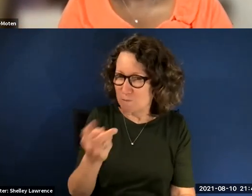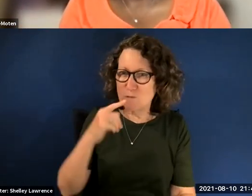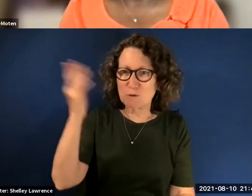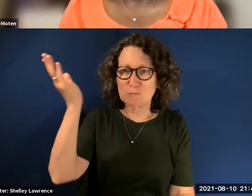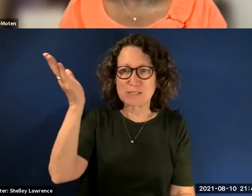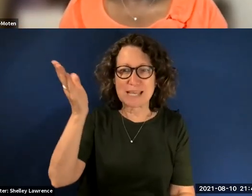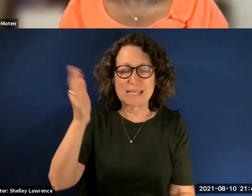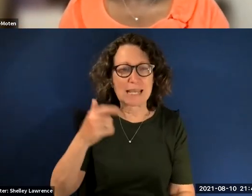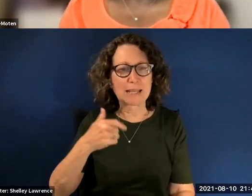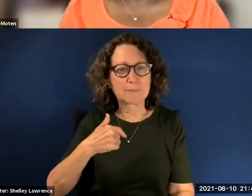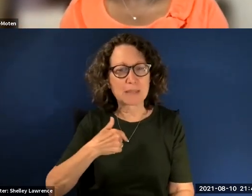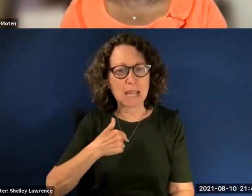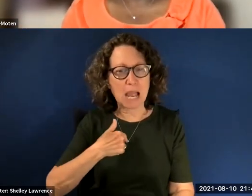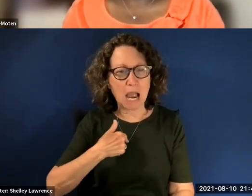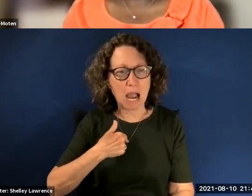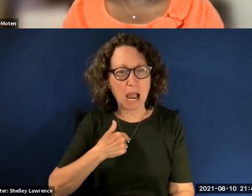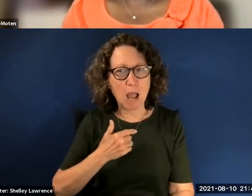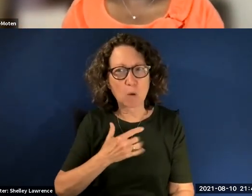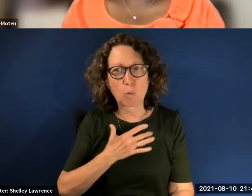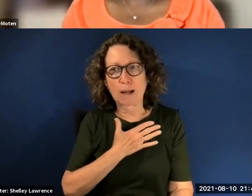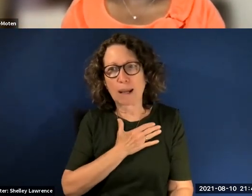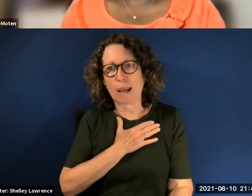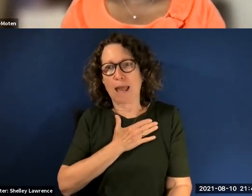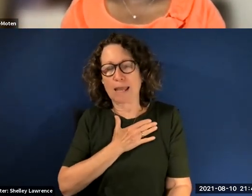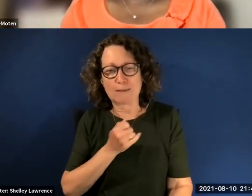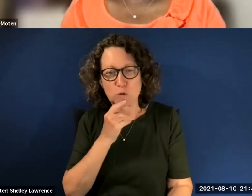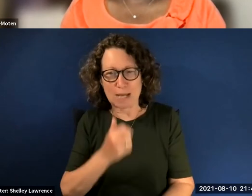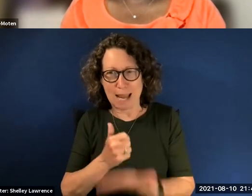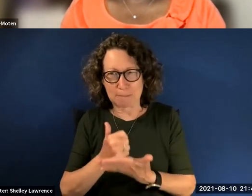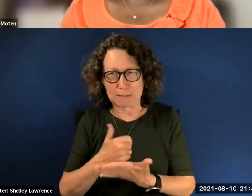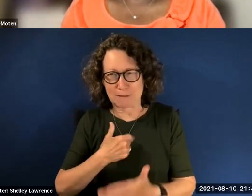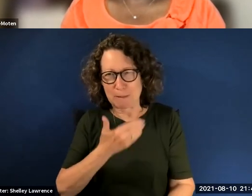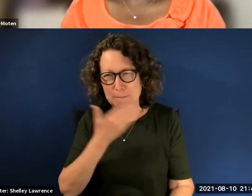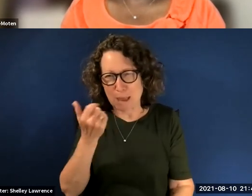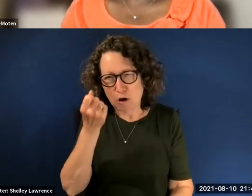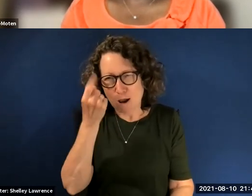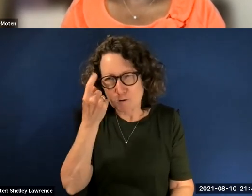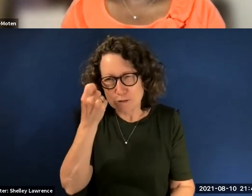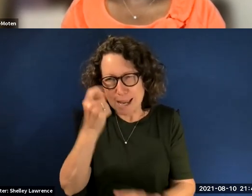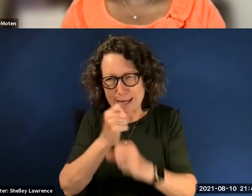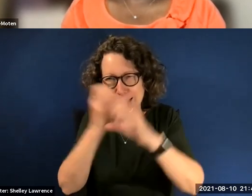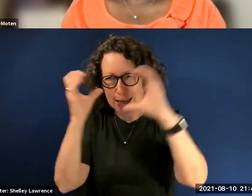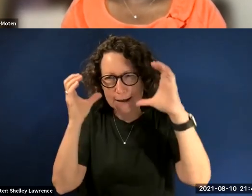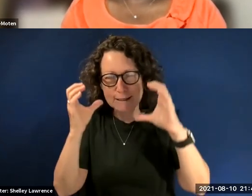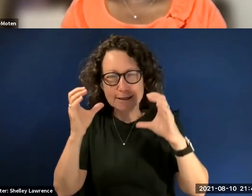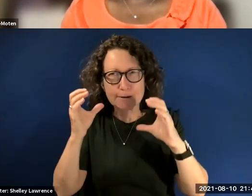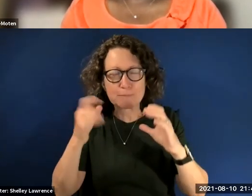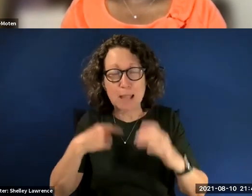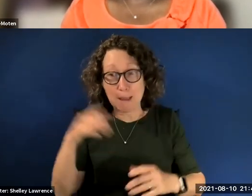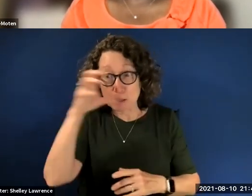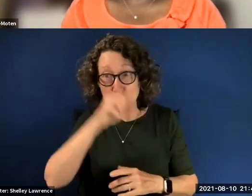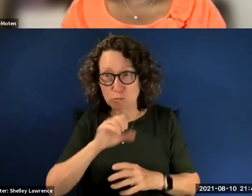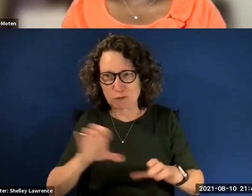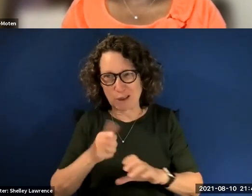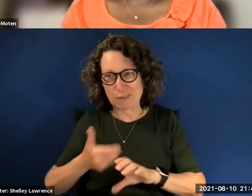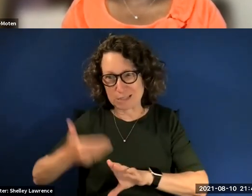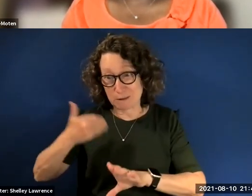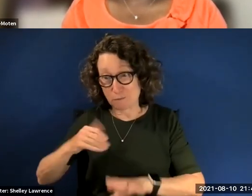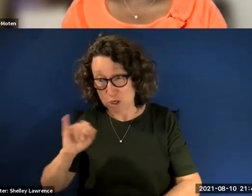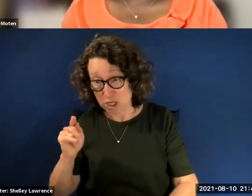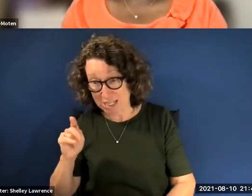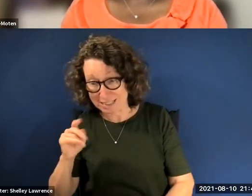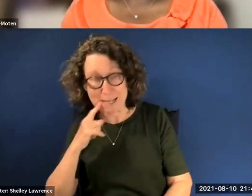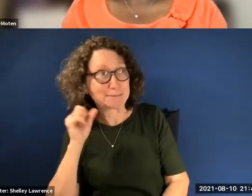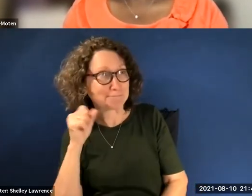presenting. I would love it if you could just help us have a better understanding of, I'm assuming you've done this before, Justin.